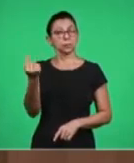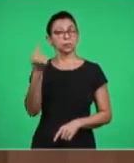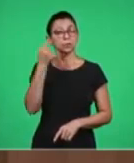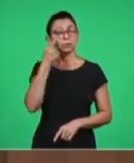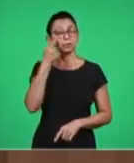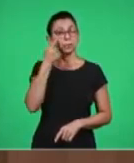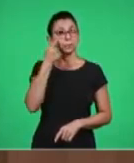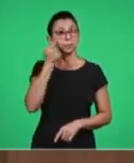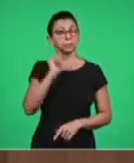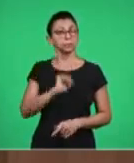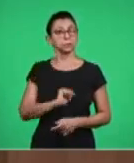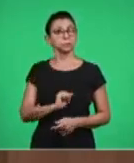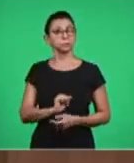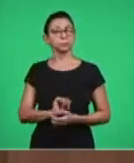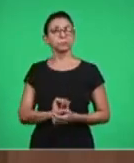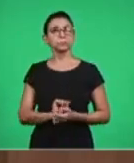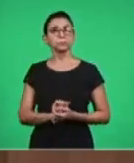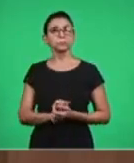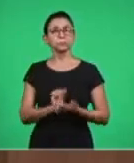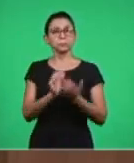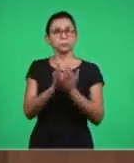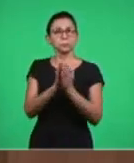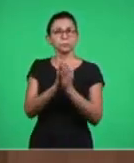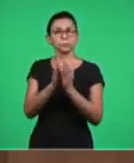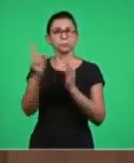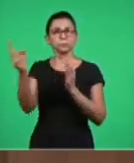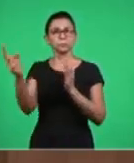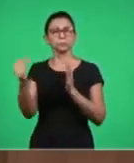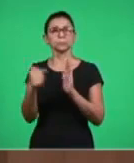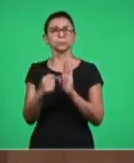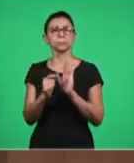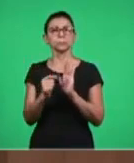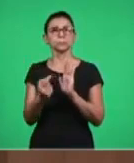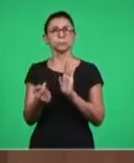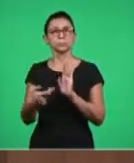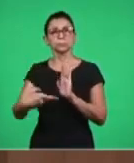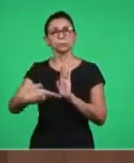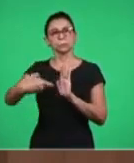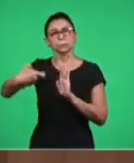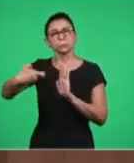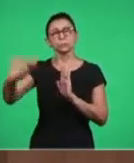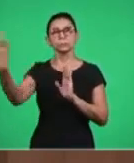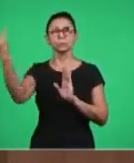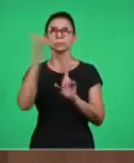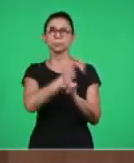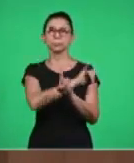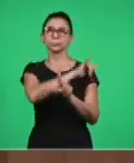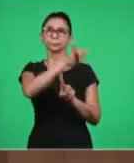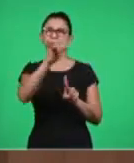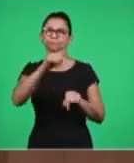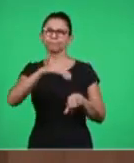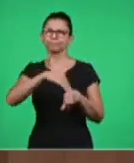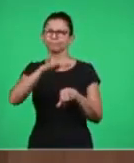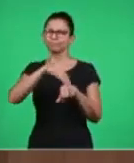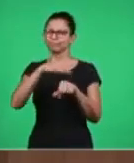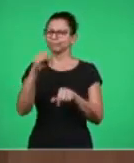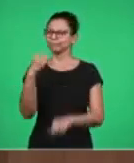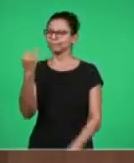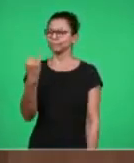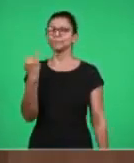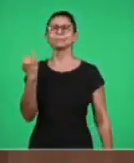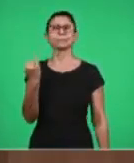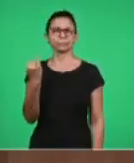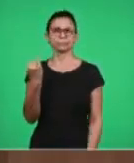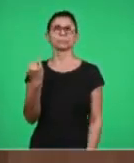see the other side that is in the Word of God, which is the prophetic side, which is the most important, so